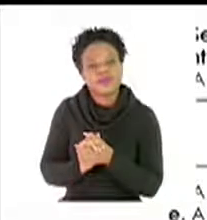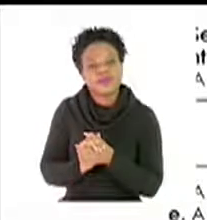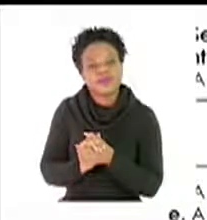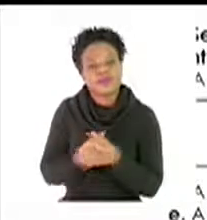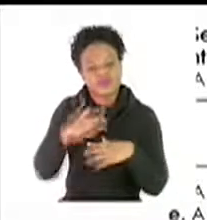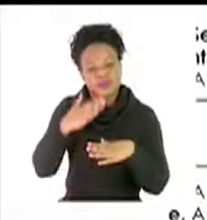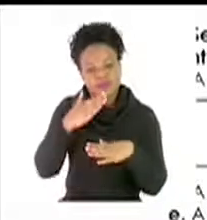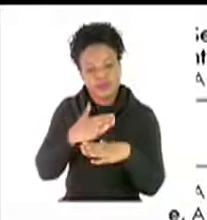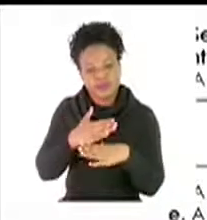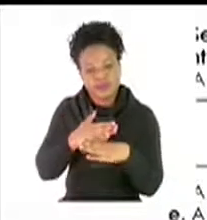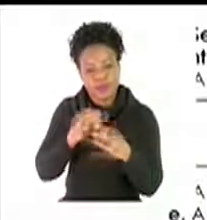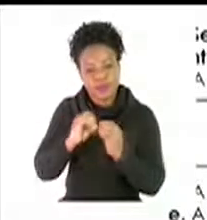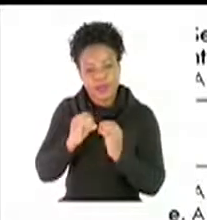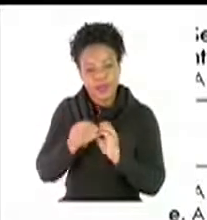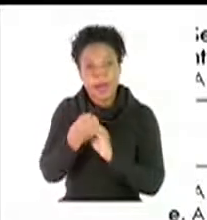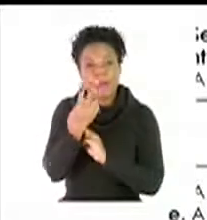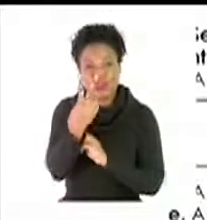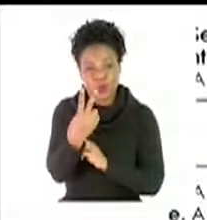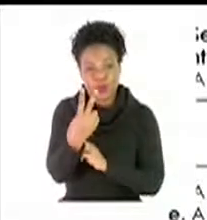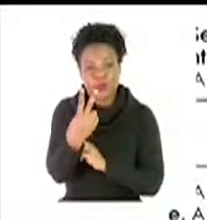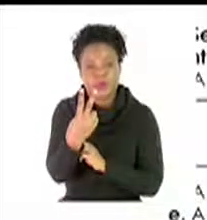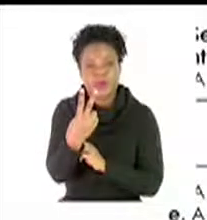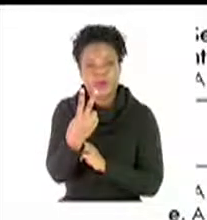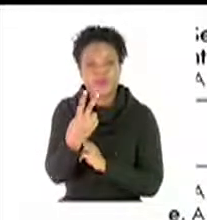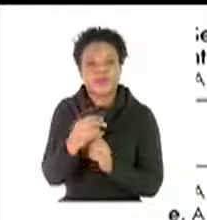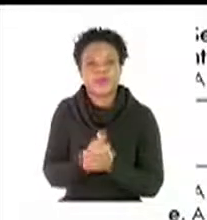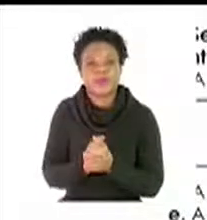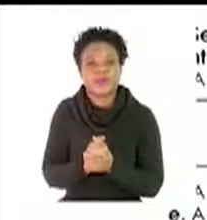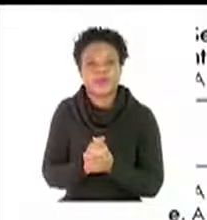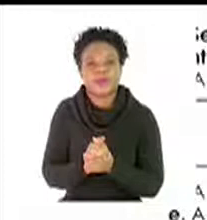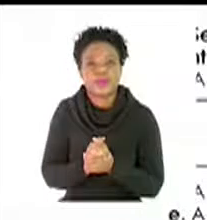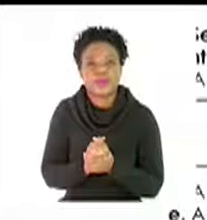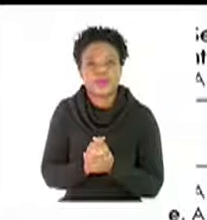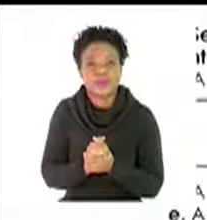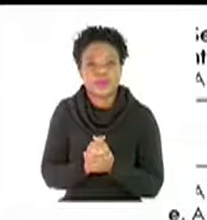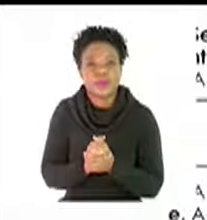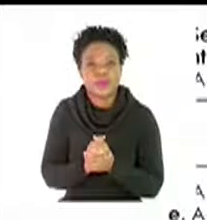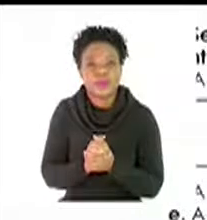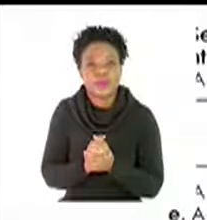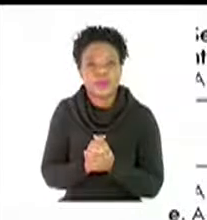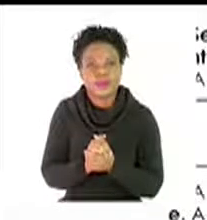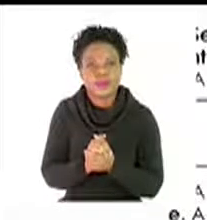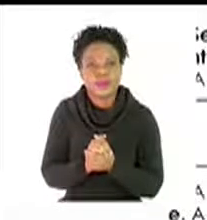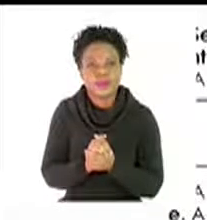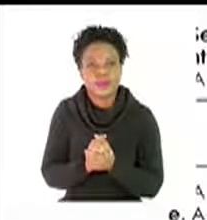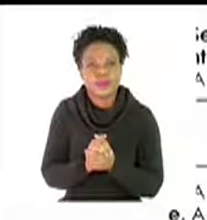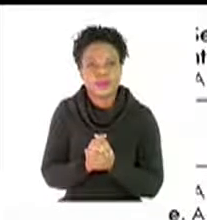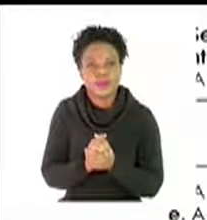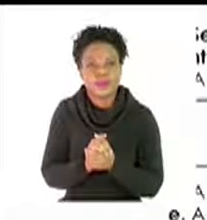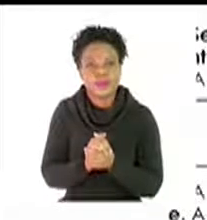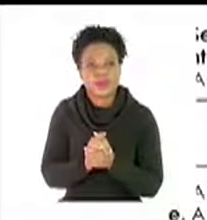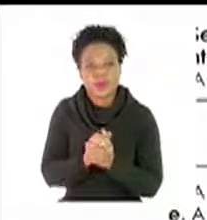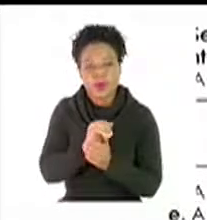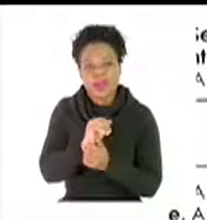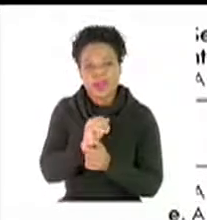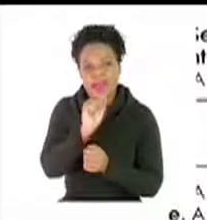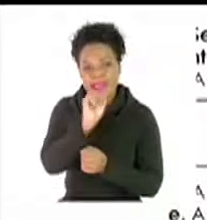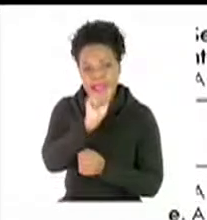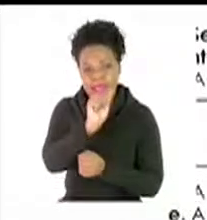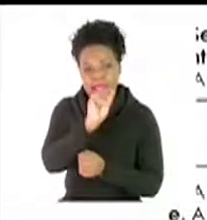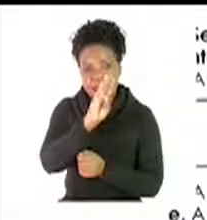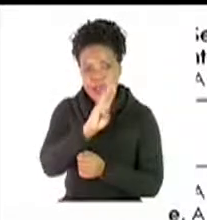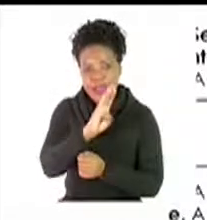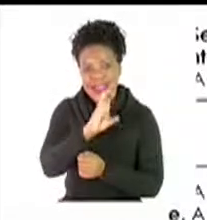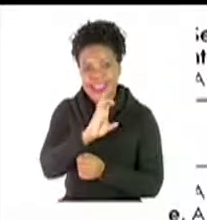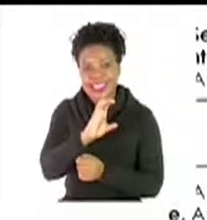activity two on the same page, it says, add the correct suffix to make